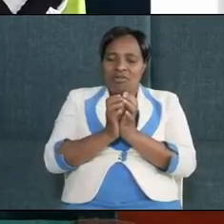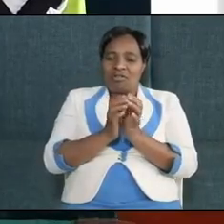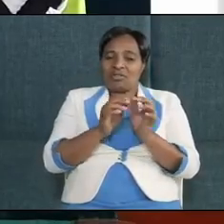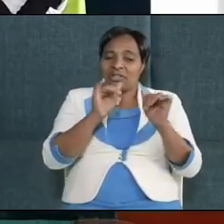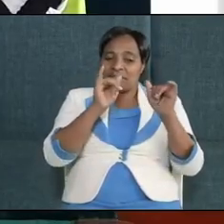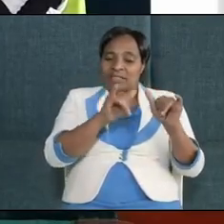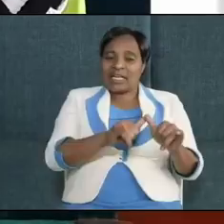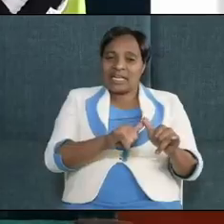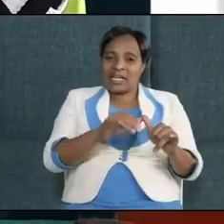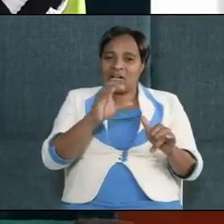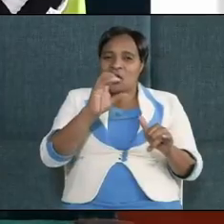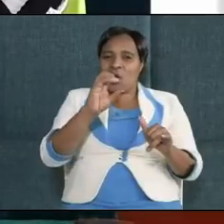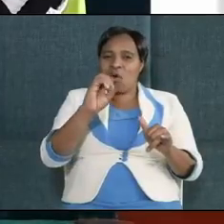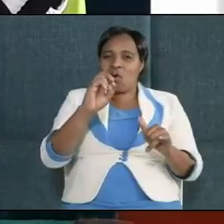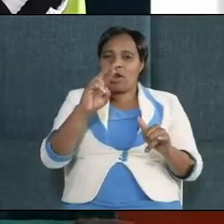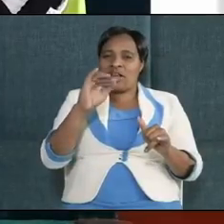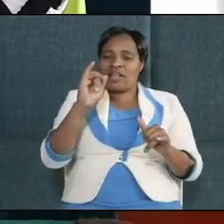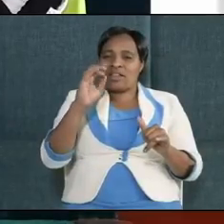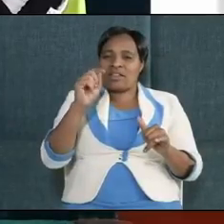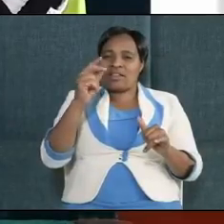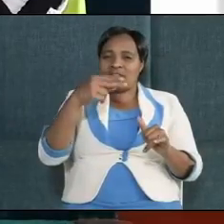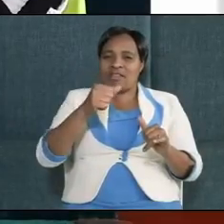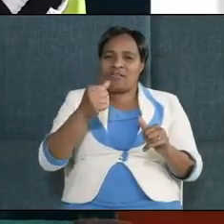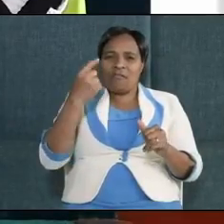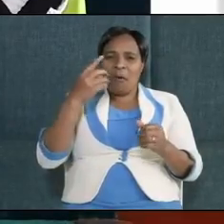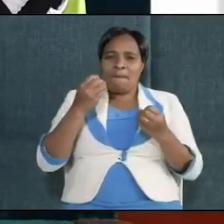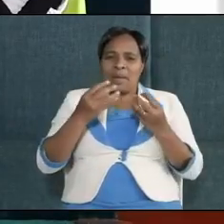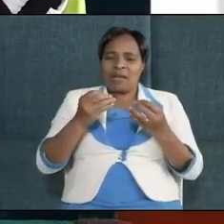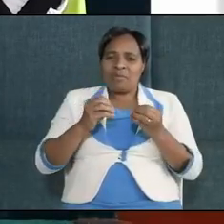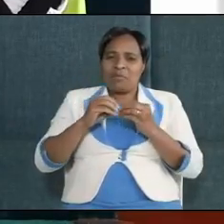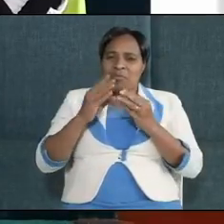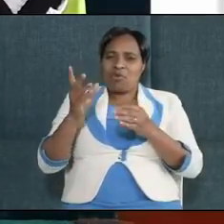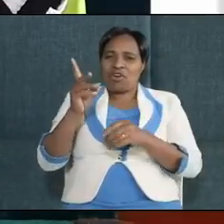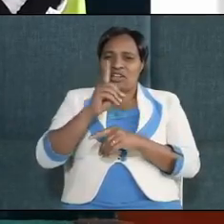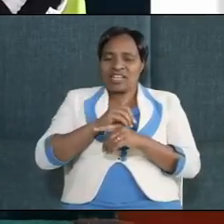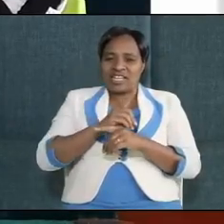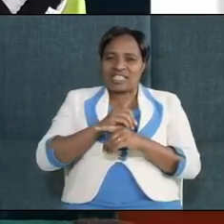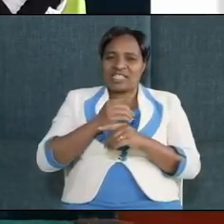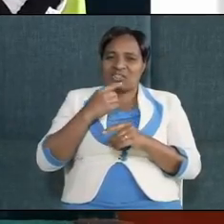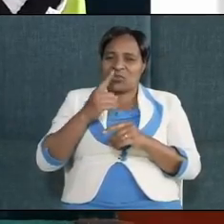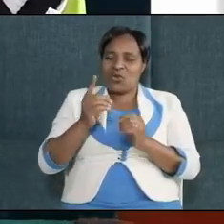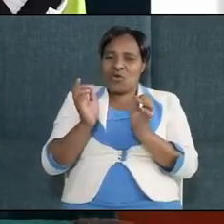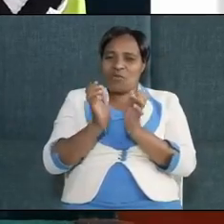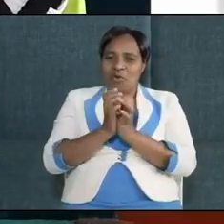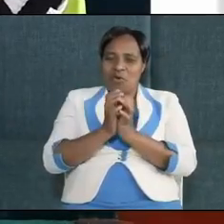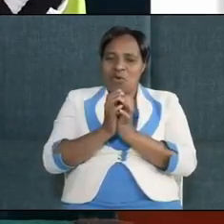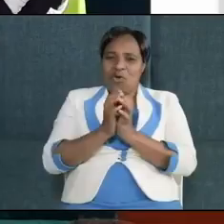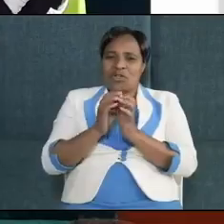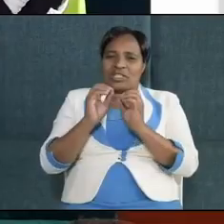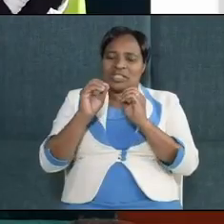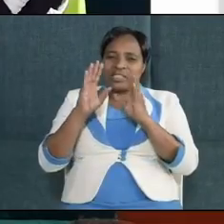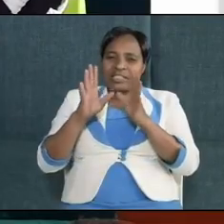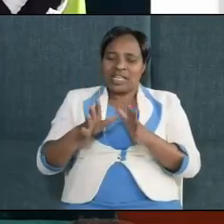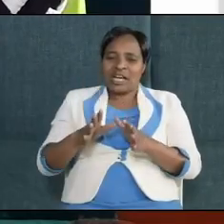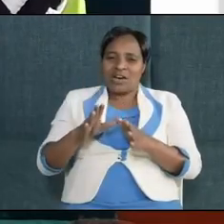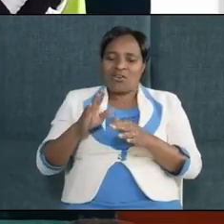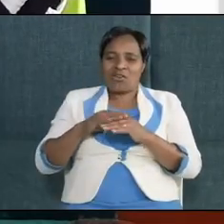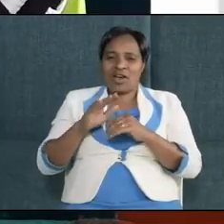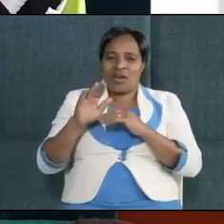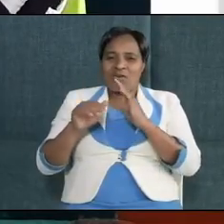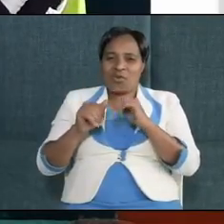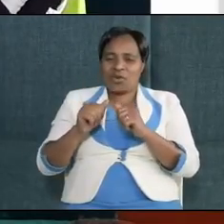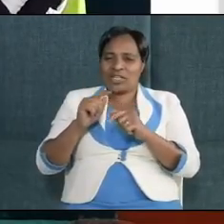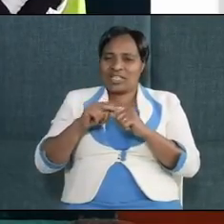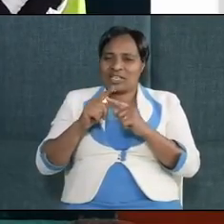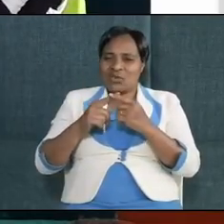Corinth for many more days. But because Paul is a teacher on the go, it was now time for